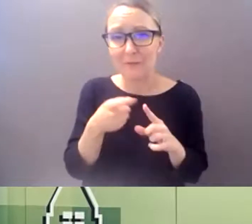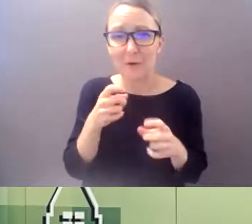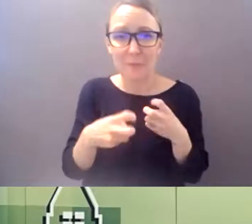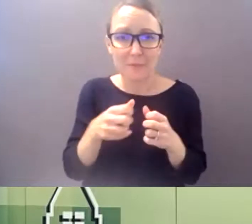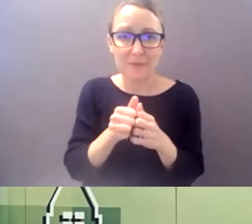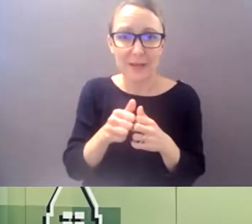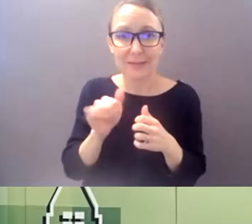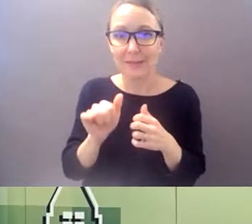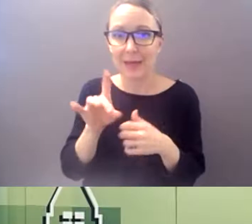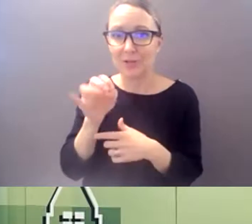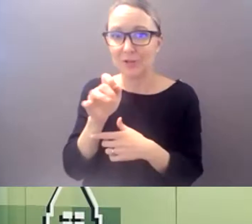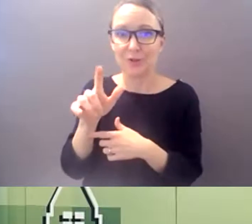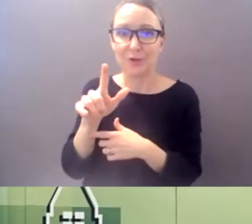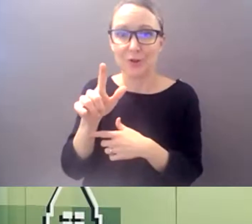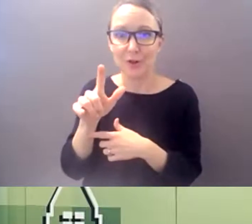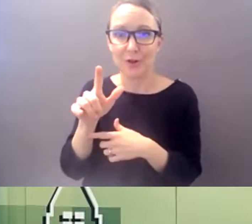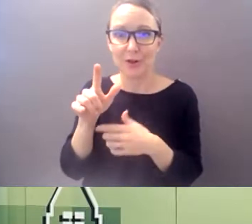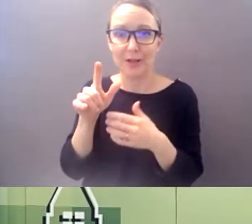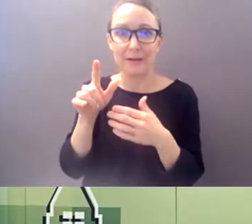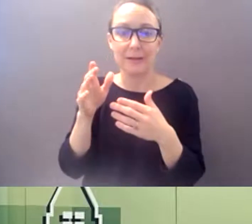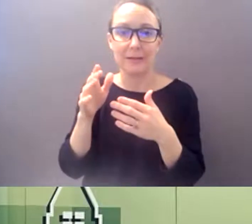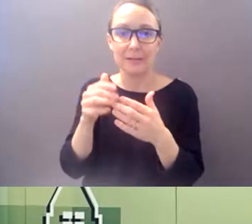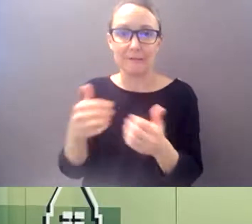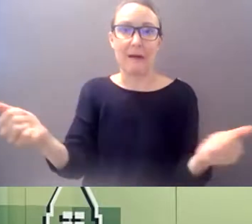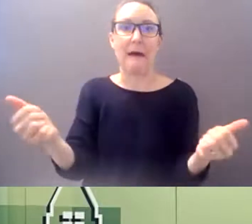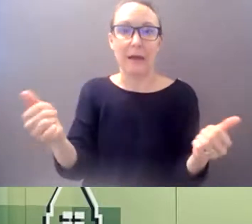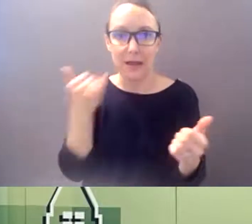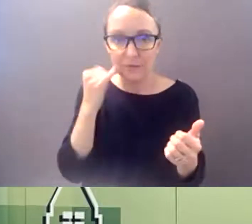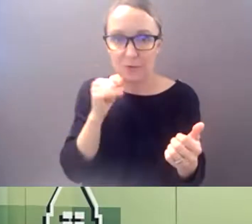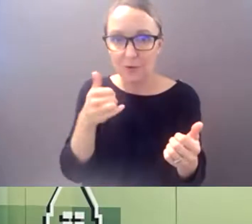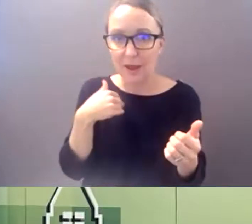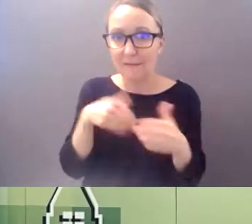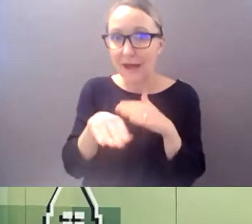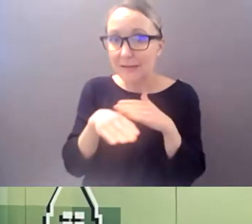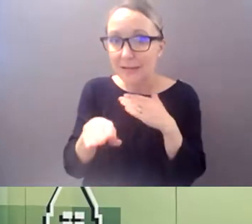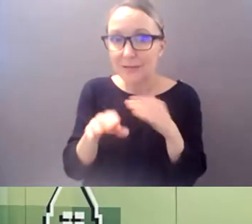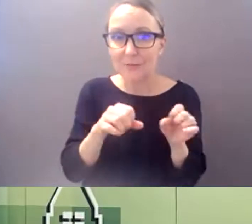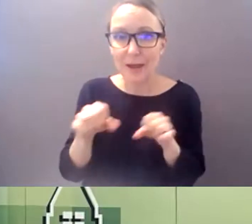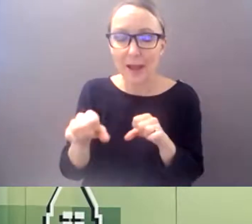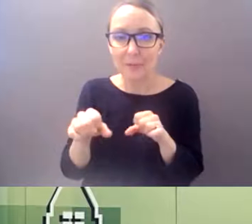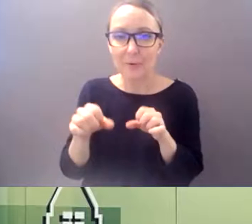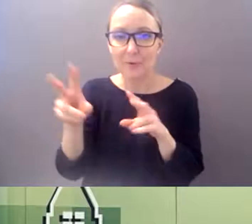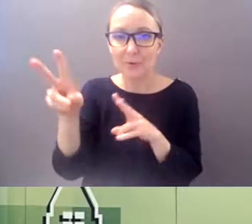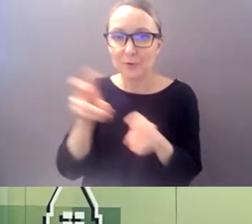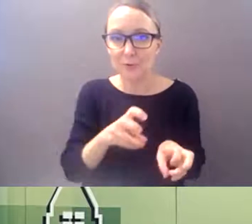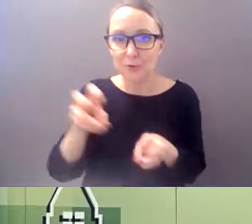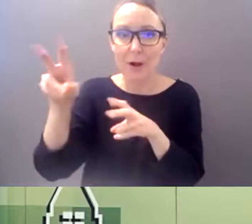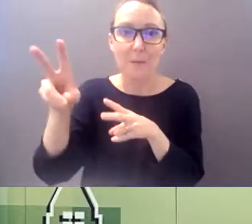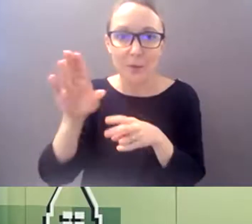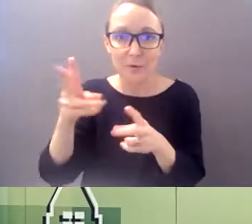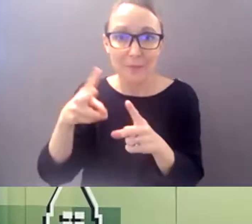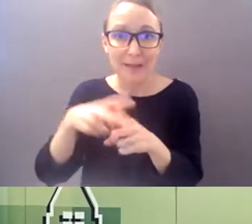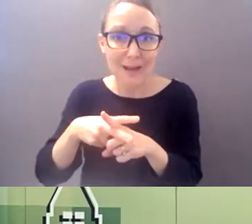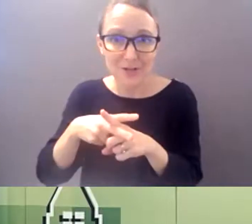digital divide, where you don't have access to be able to upload your application, you're not even able to apply. So I